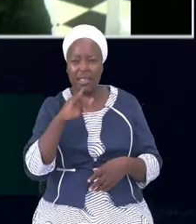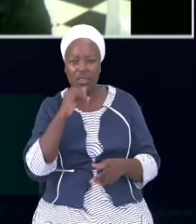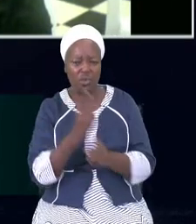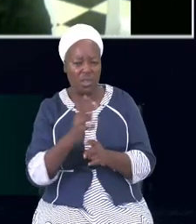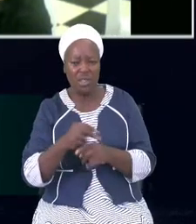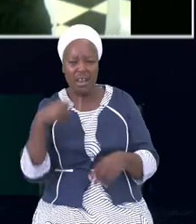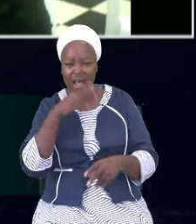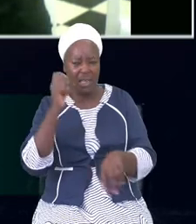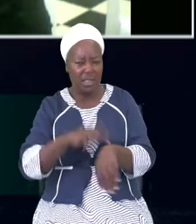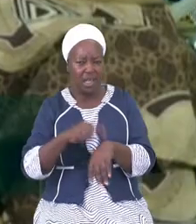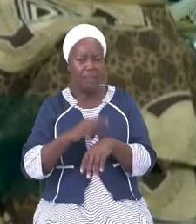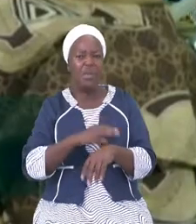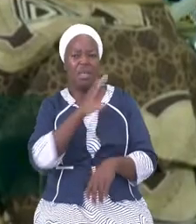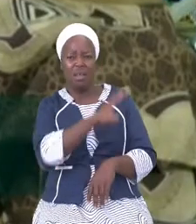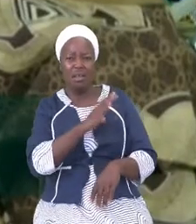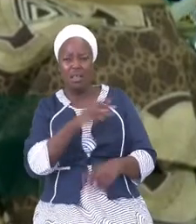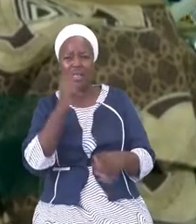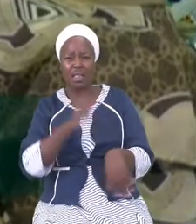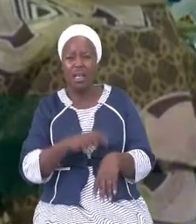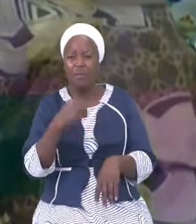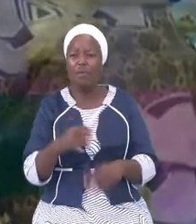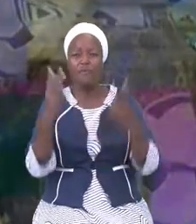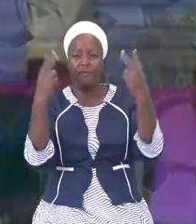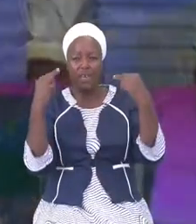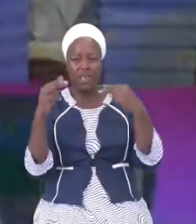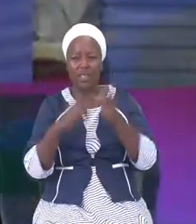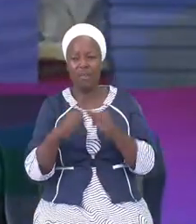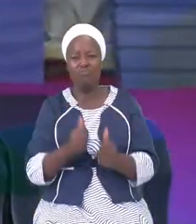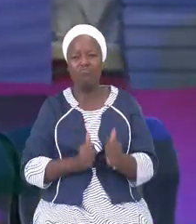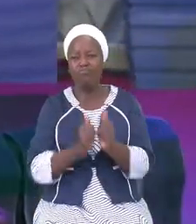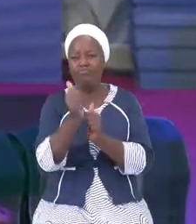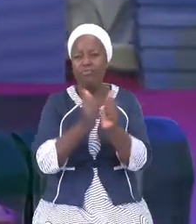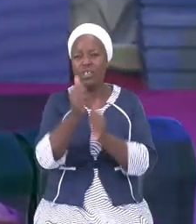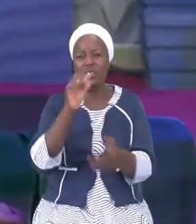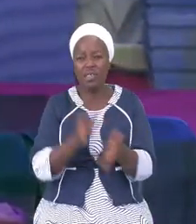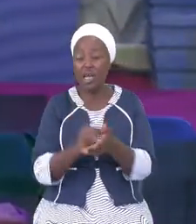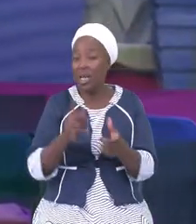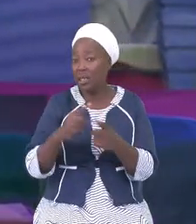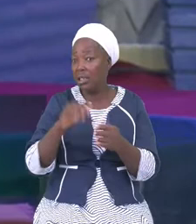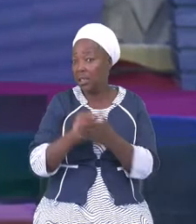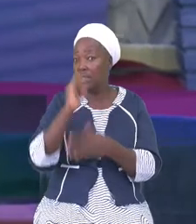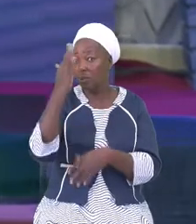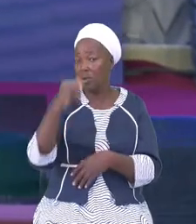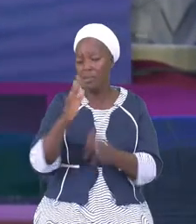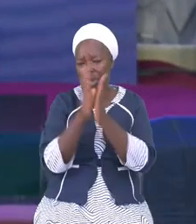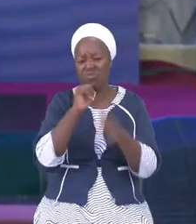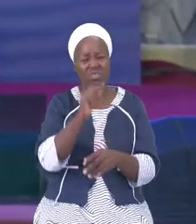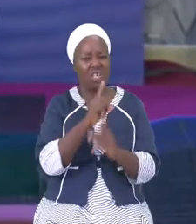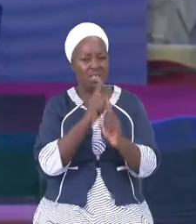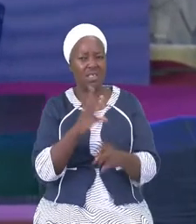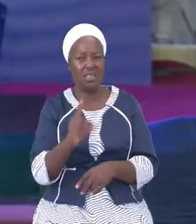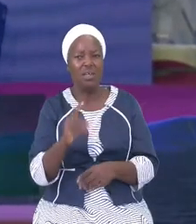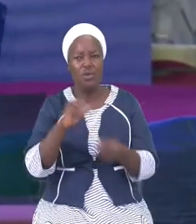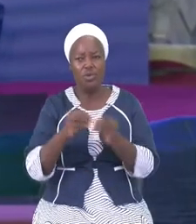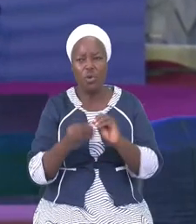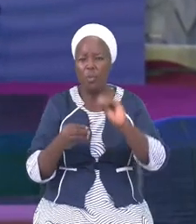a character kind of vanity, and we're pursuing that. That's why prayers are not answered. Number